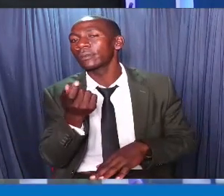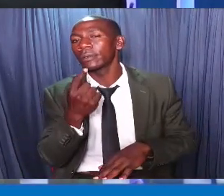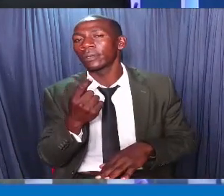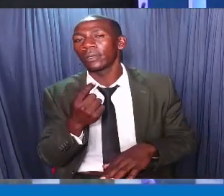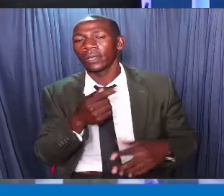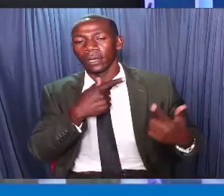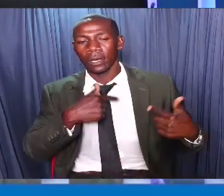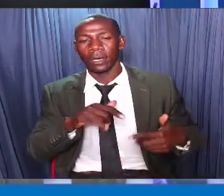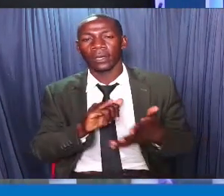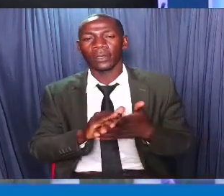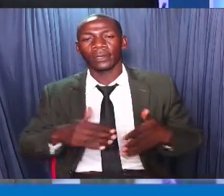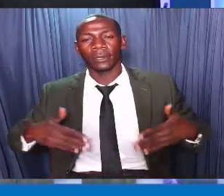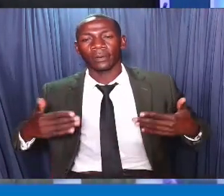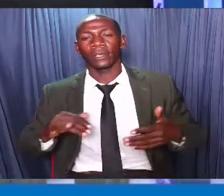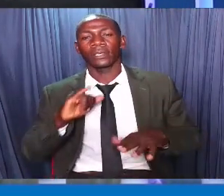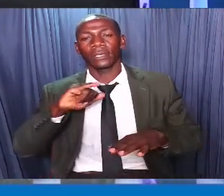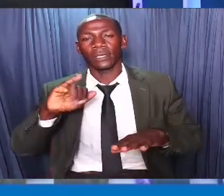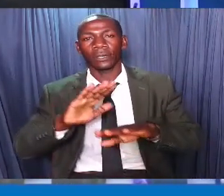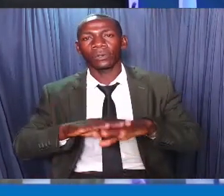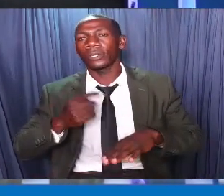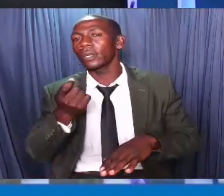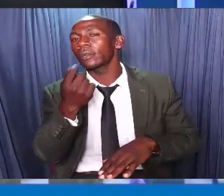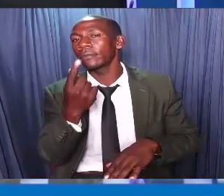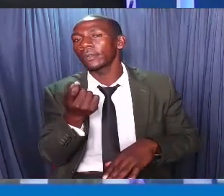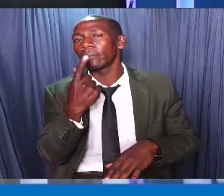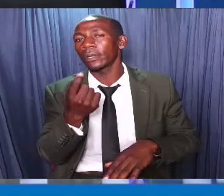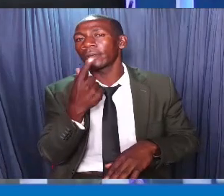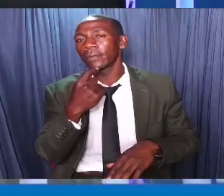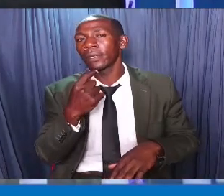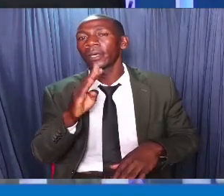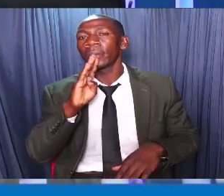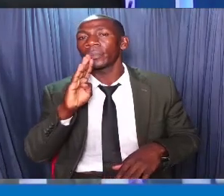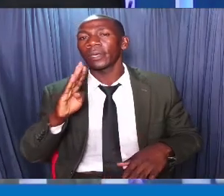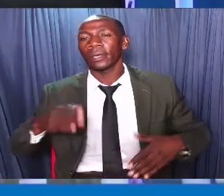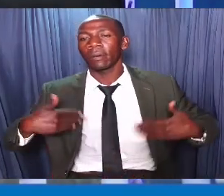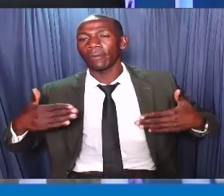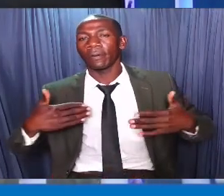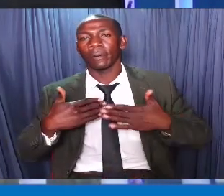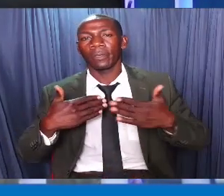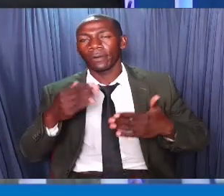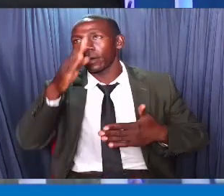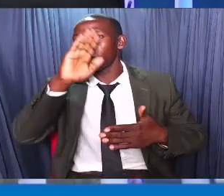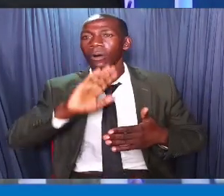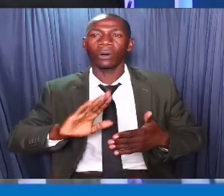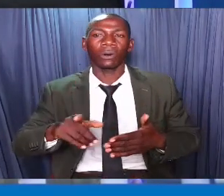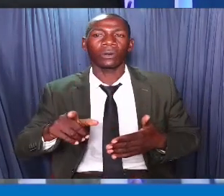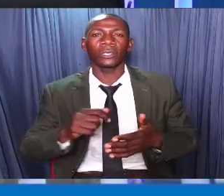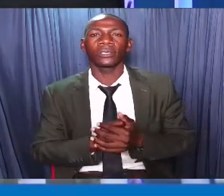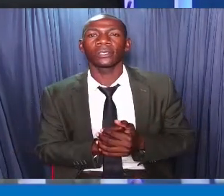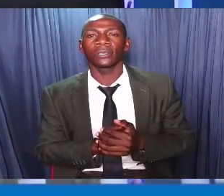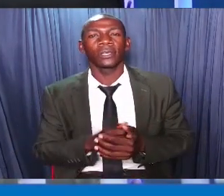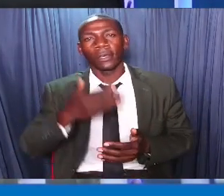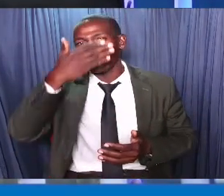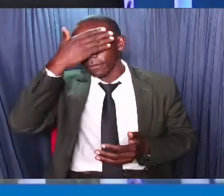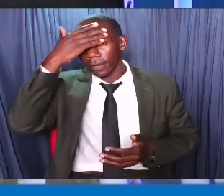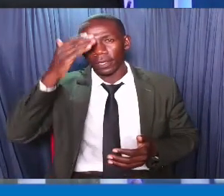remedy. Moyo uliochangamka ni dawa nzuri. A cheerful heart is a good remedy. Tuchangamke tunapokuwa mbele za Mungu. Cheering whenever we are before God. Sahau